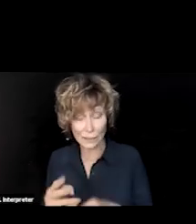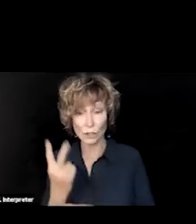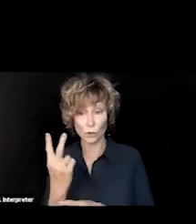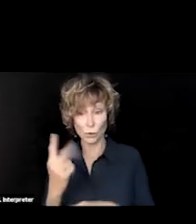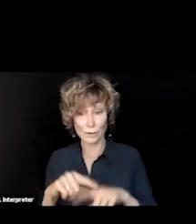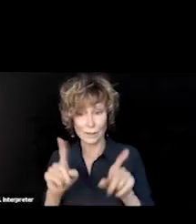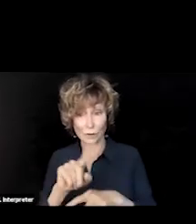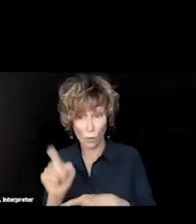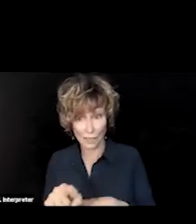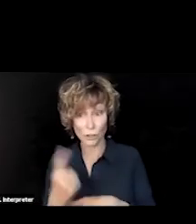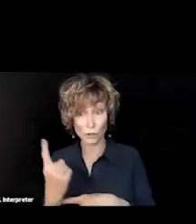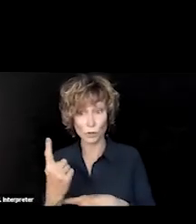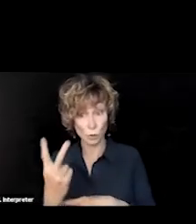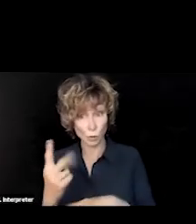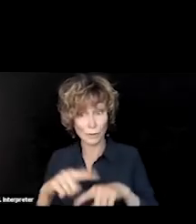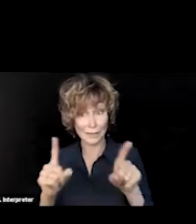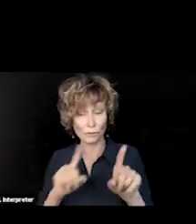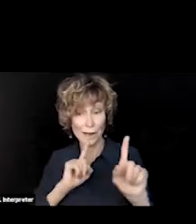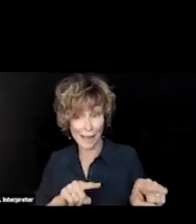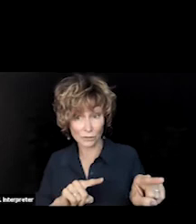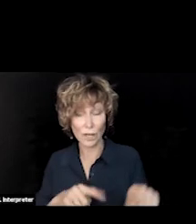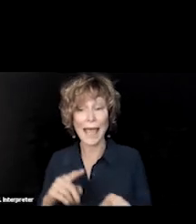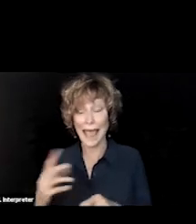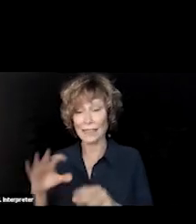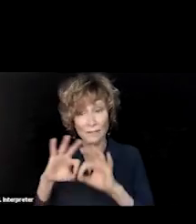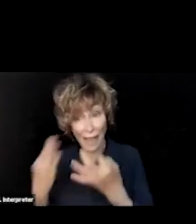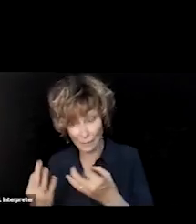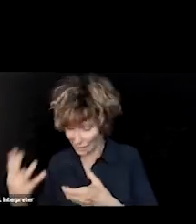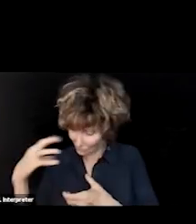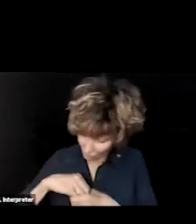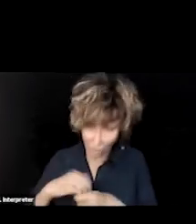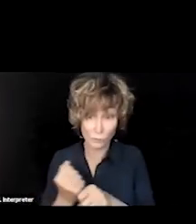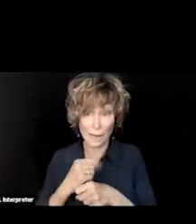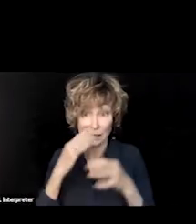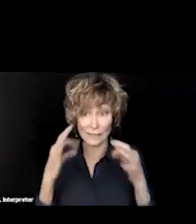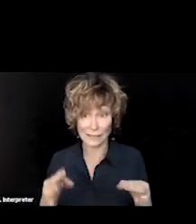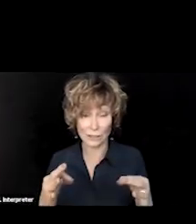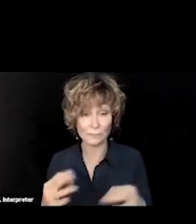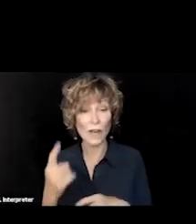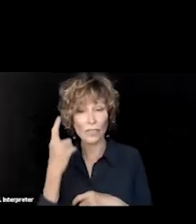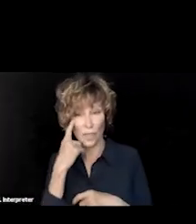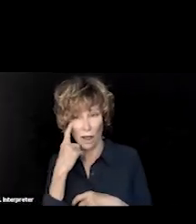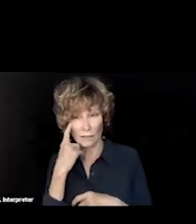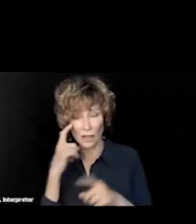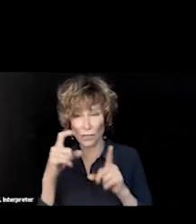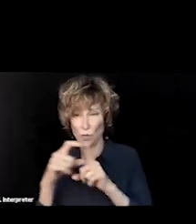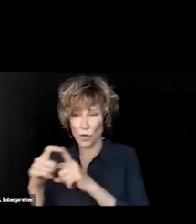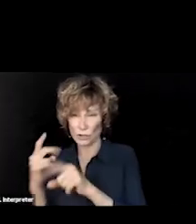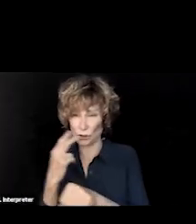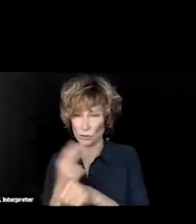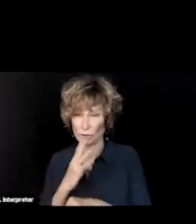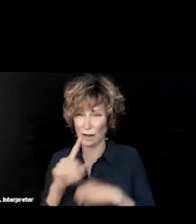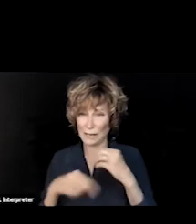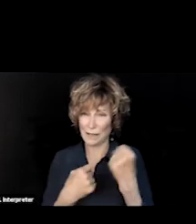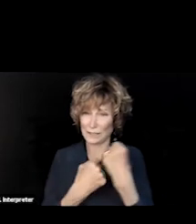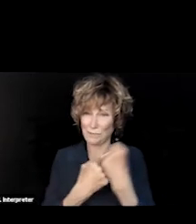and we need to have families involved with us as we're making those decisions. Have you ever thought about the terms we use when we're talking about